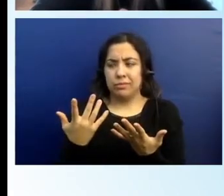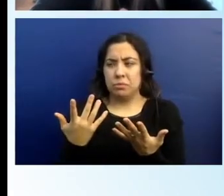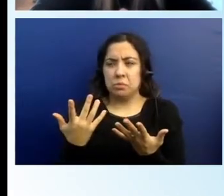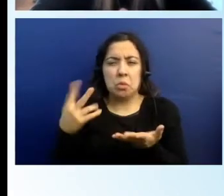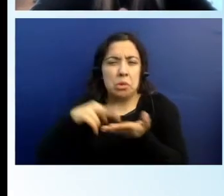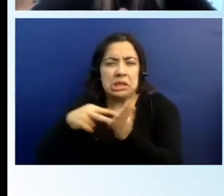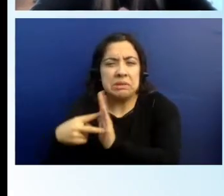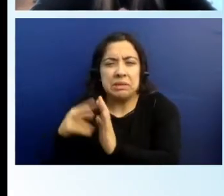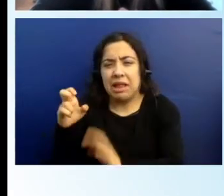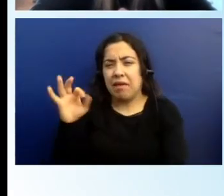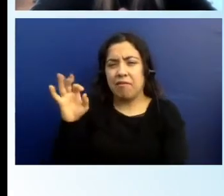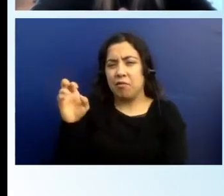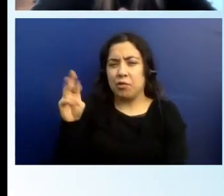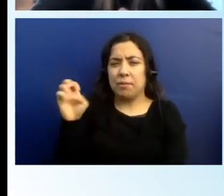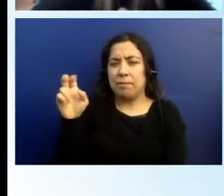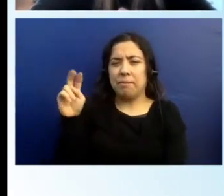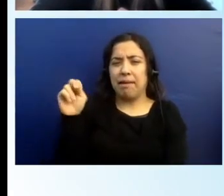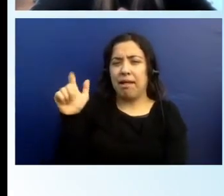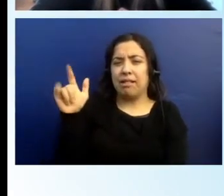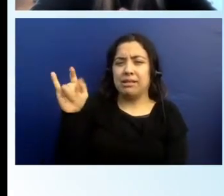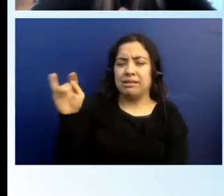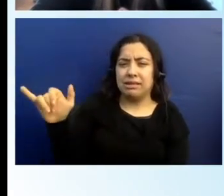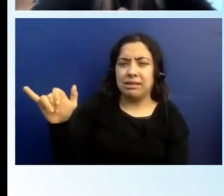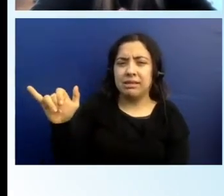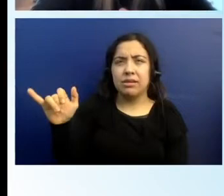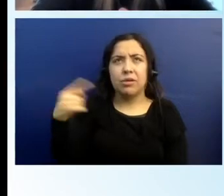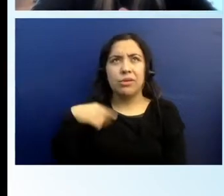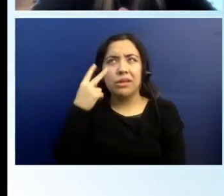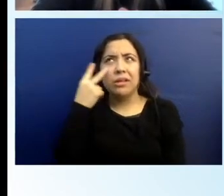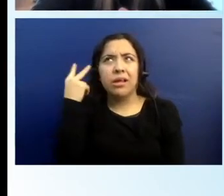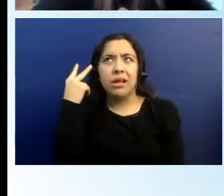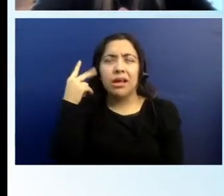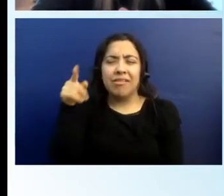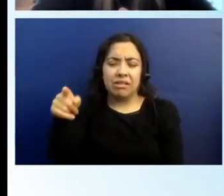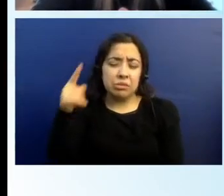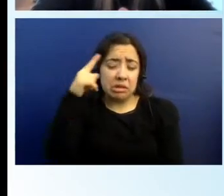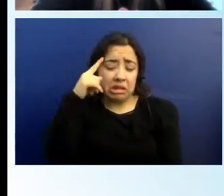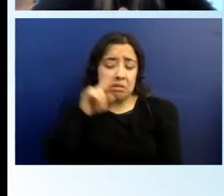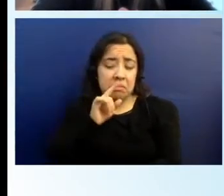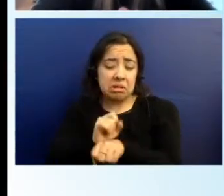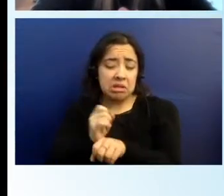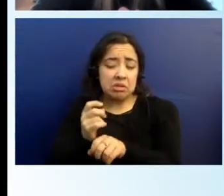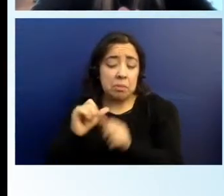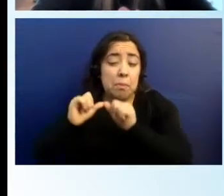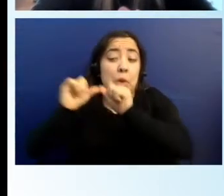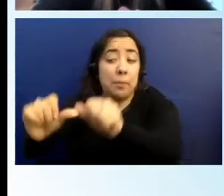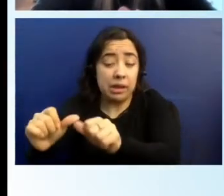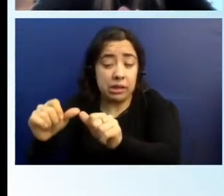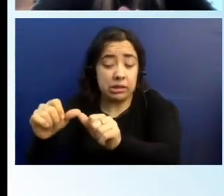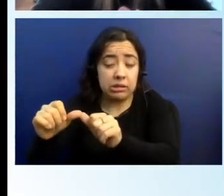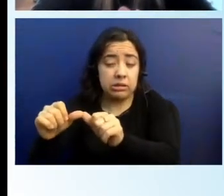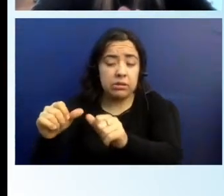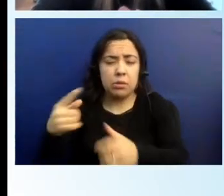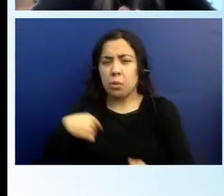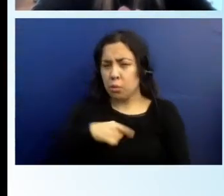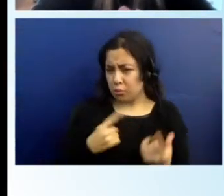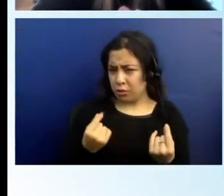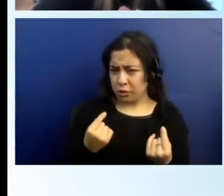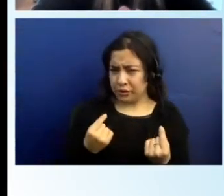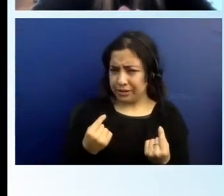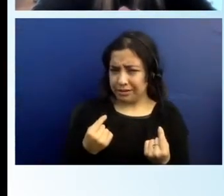that we frame as permanent, what are we doing, you know, as opposed to something